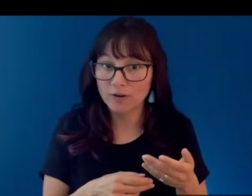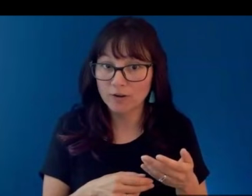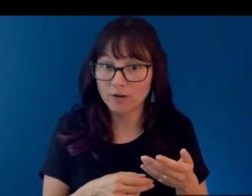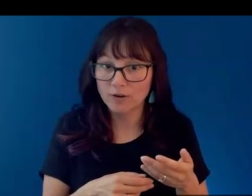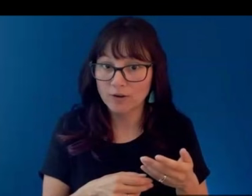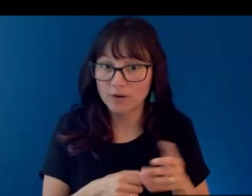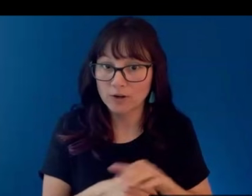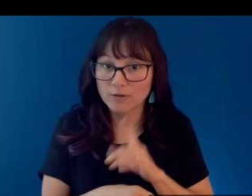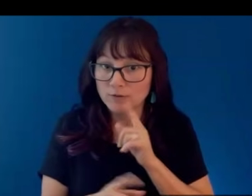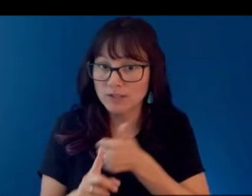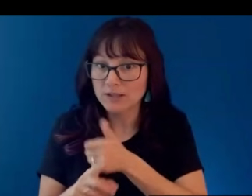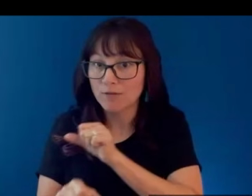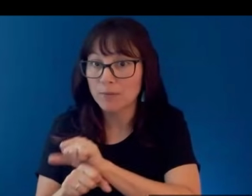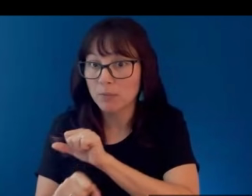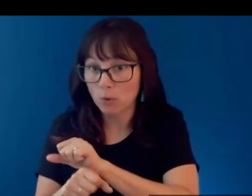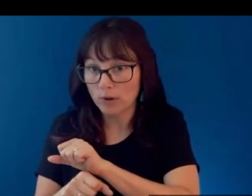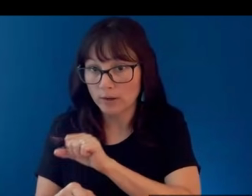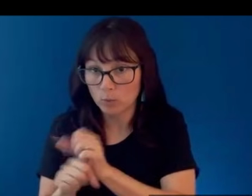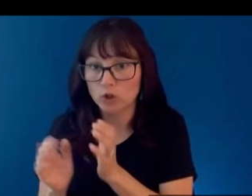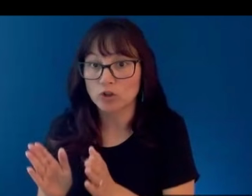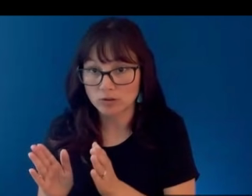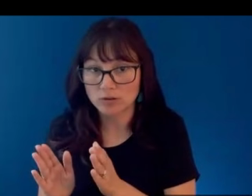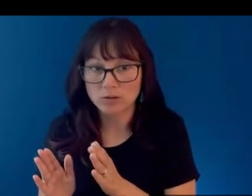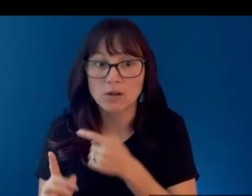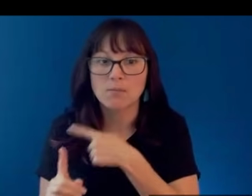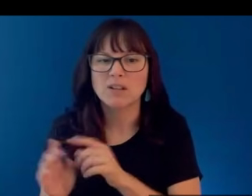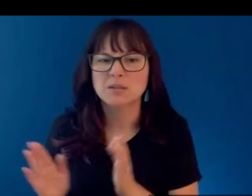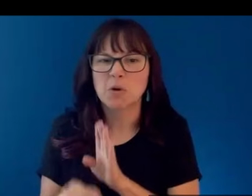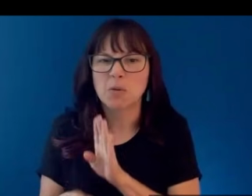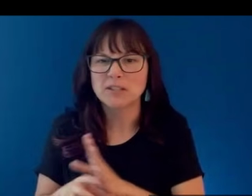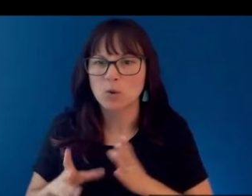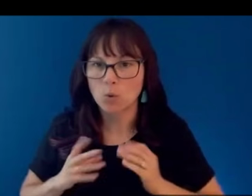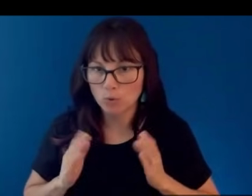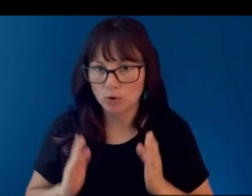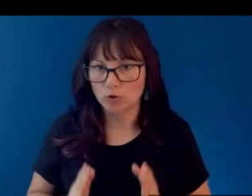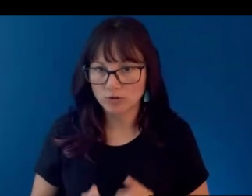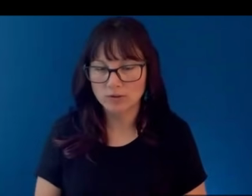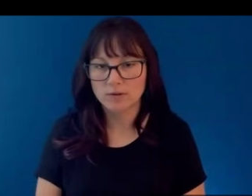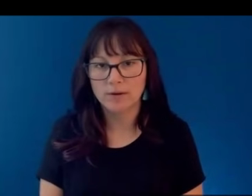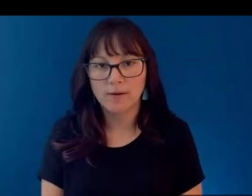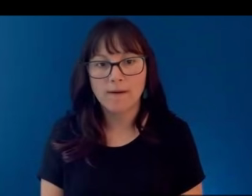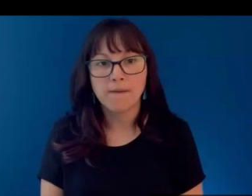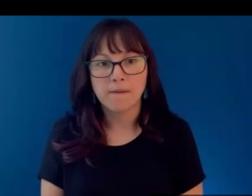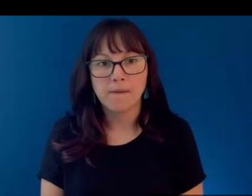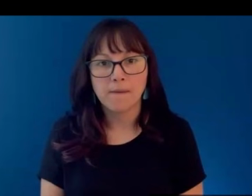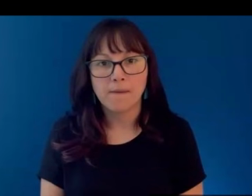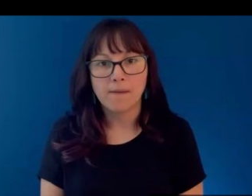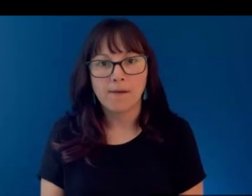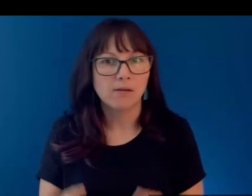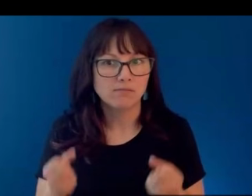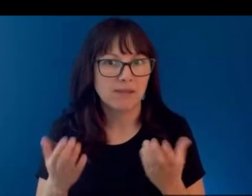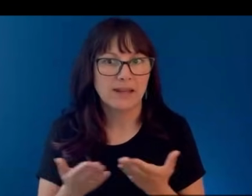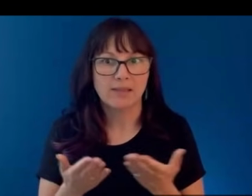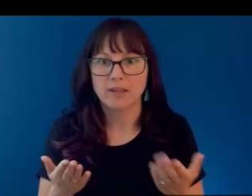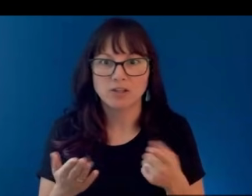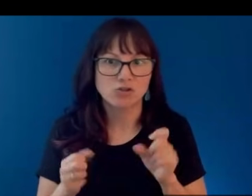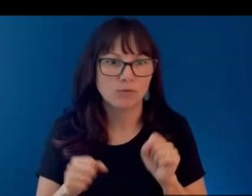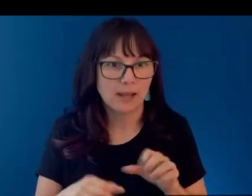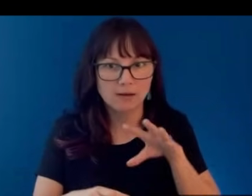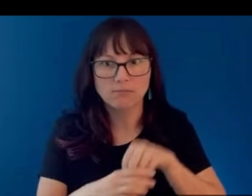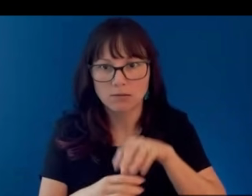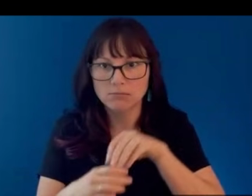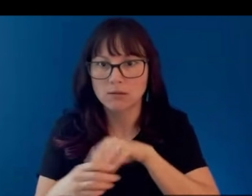for self-employed workers and small business owners. Lots of pots to stick our fingers